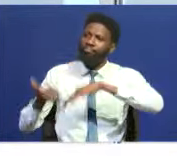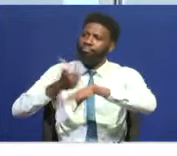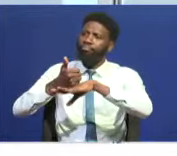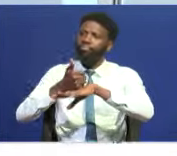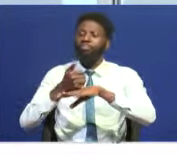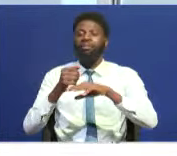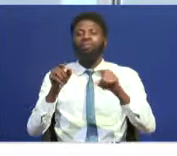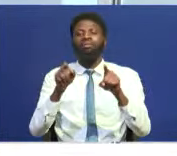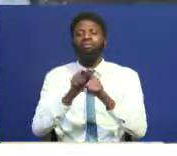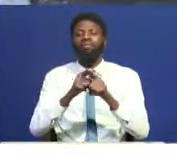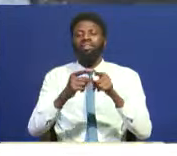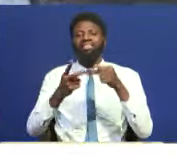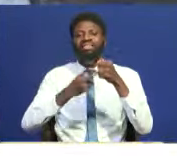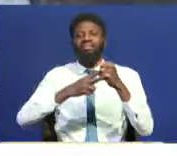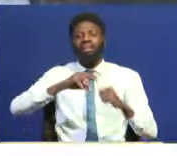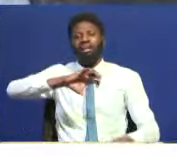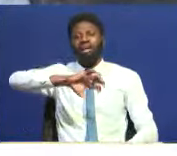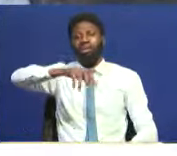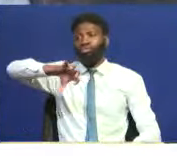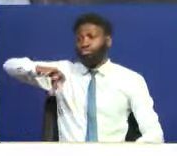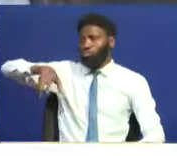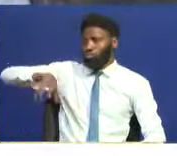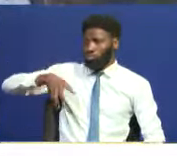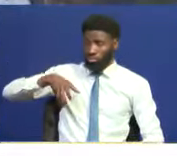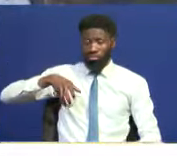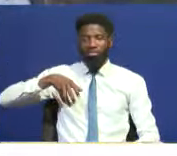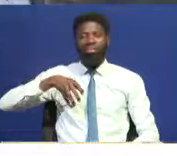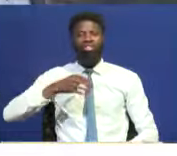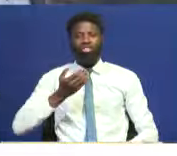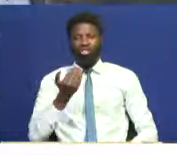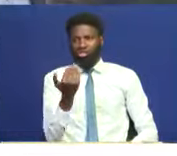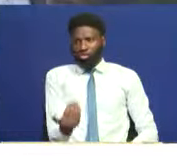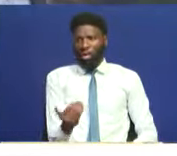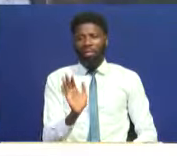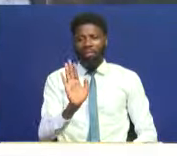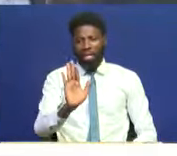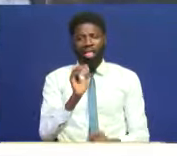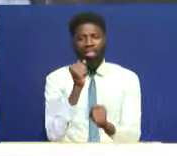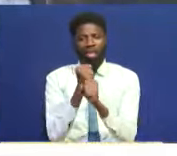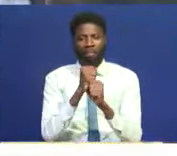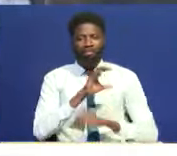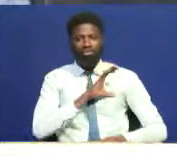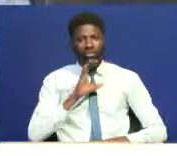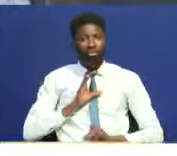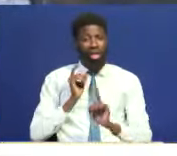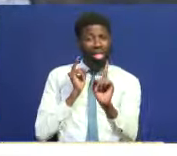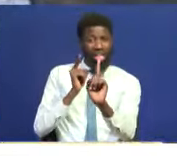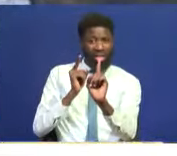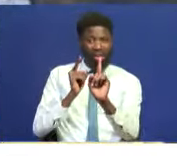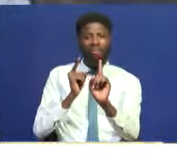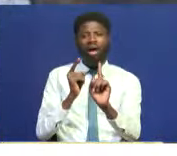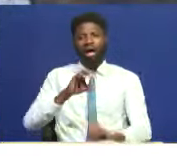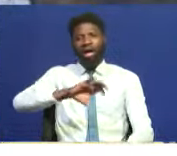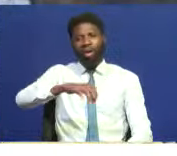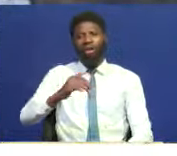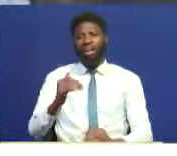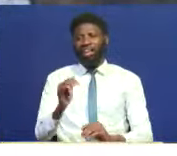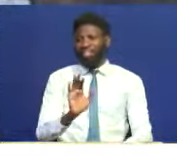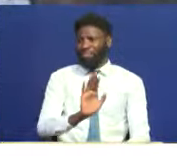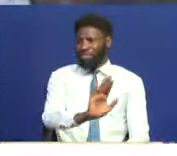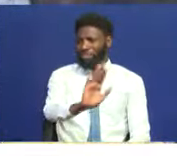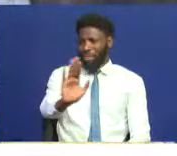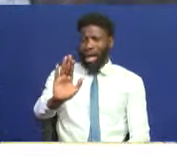7 county child labour committees to address child labour issues at the county levels. These